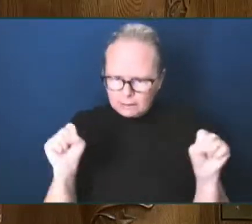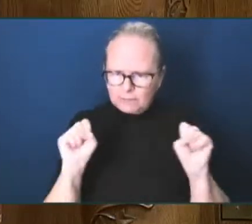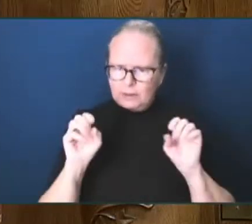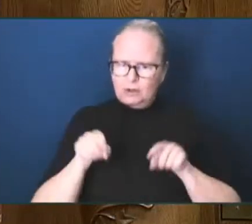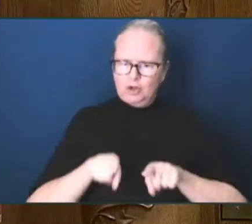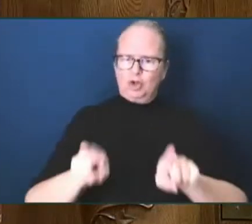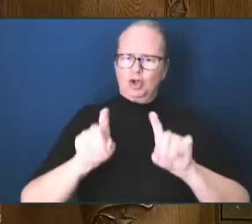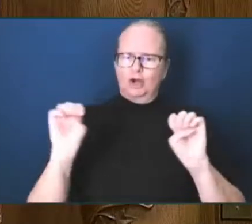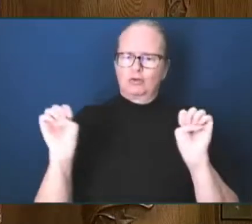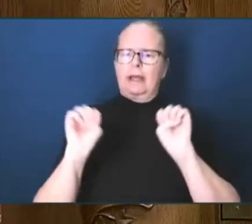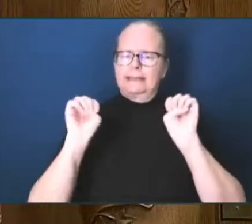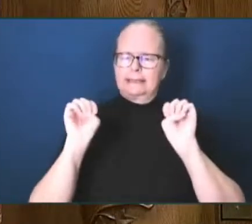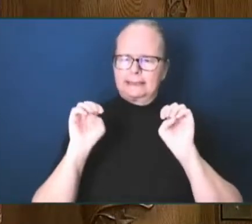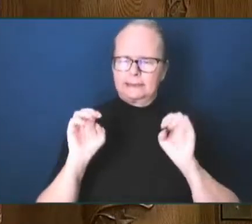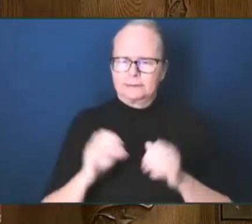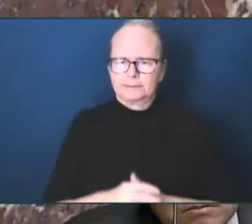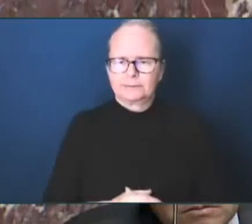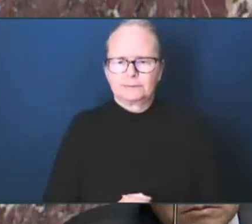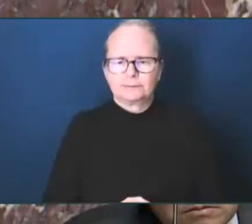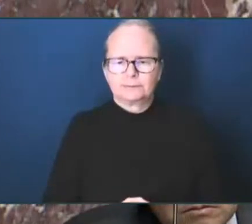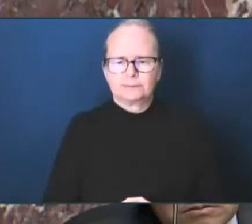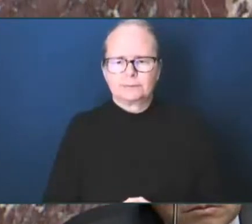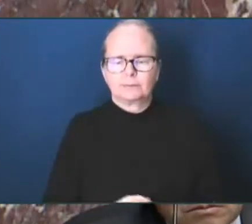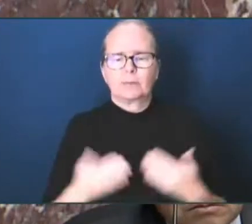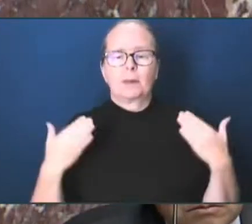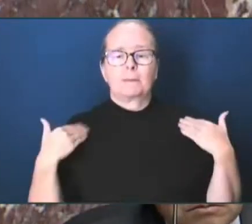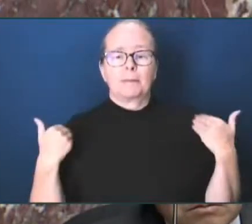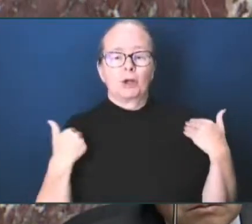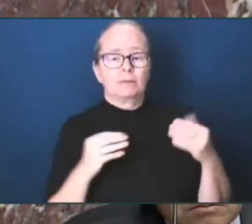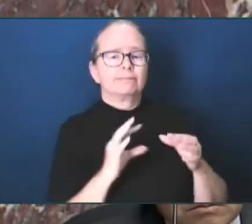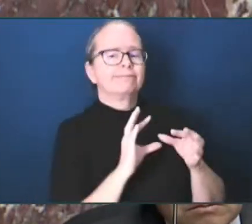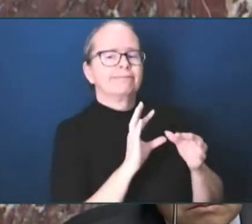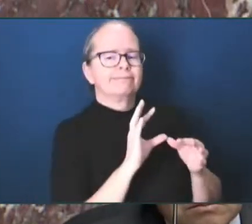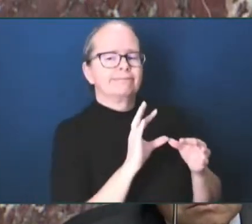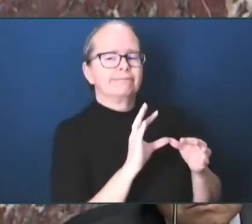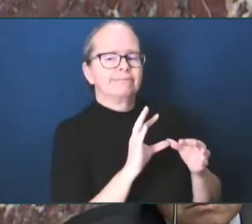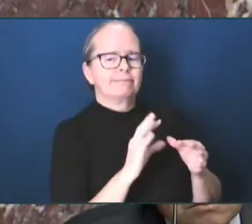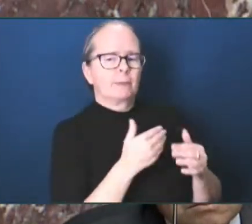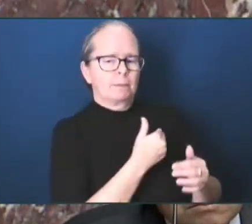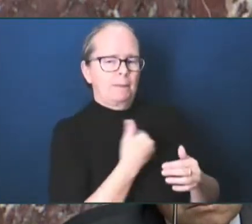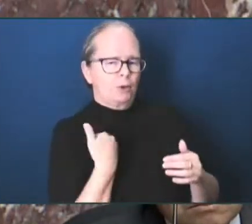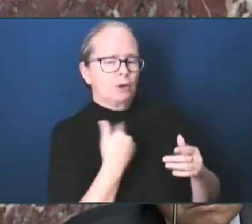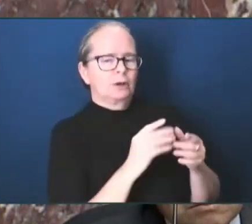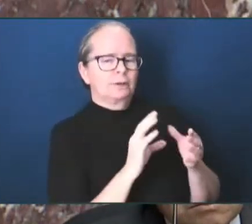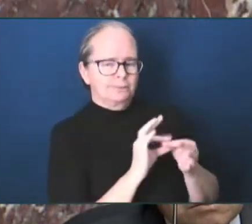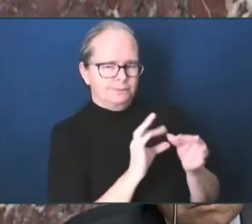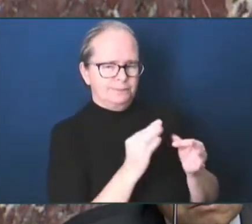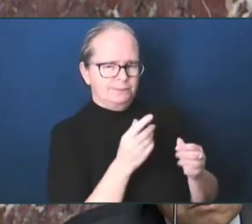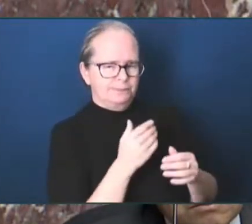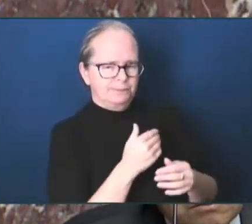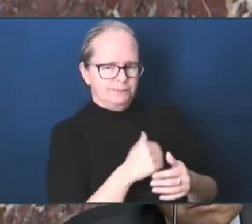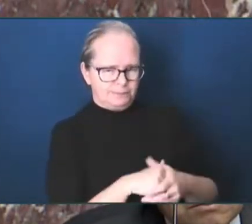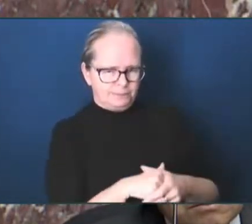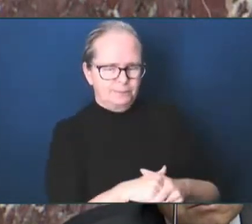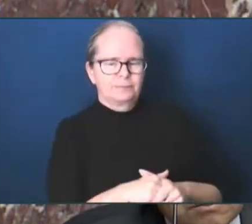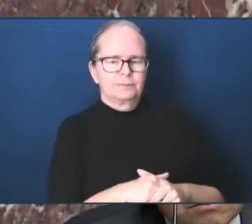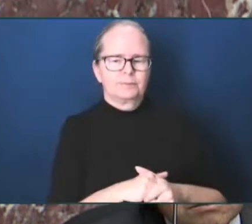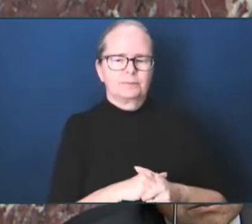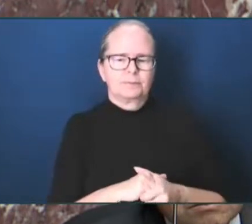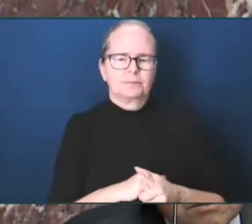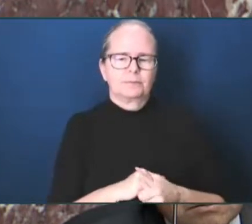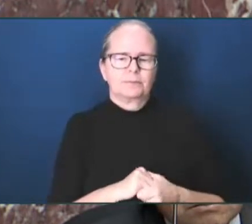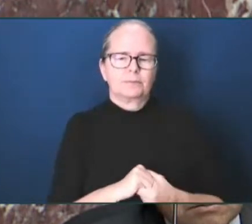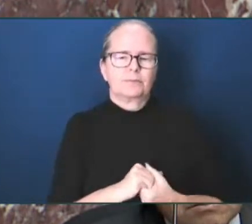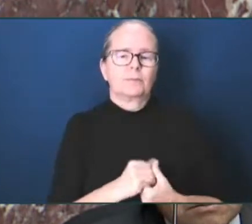minister knows full well that recent reports that she has received have told the government that these programs actually